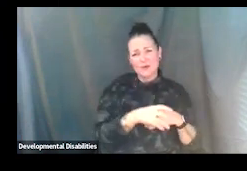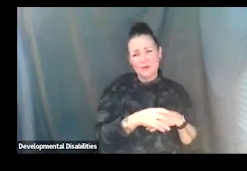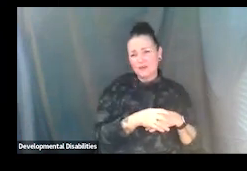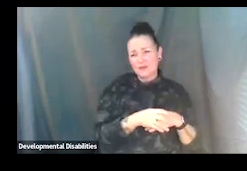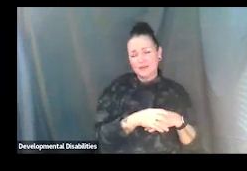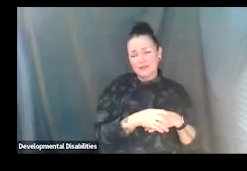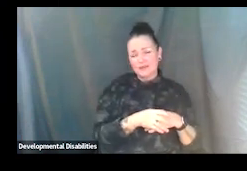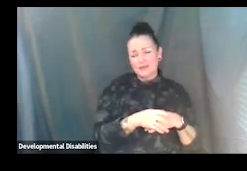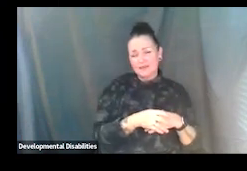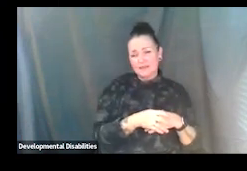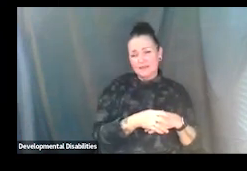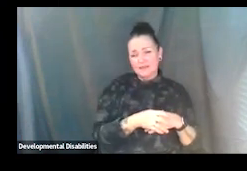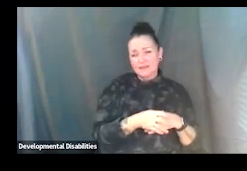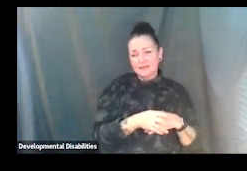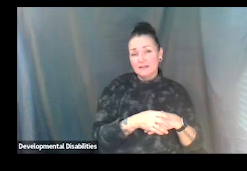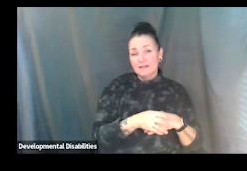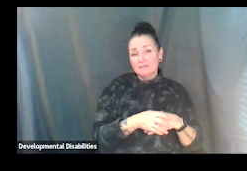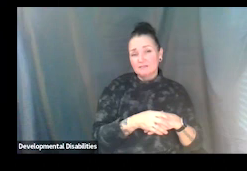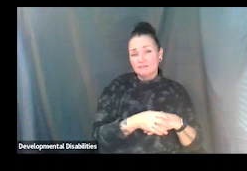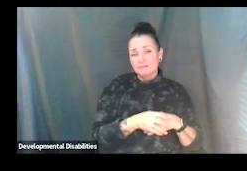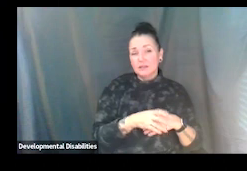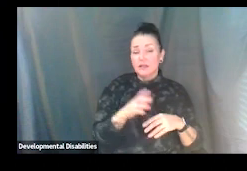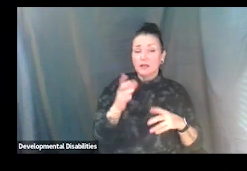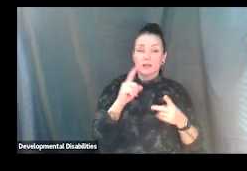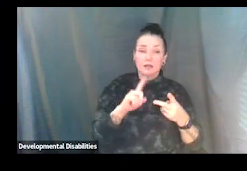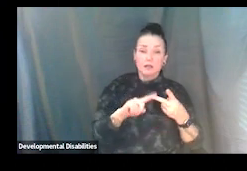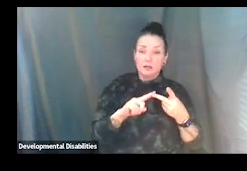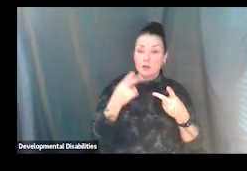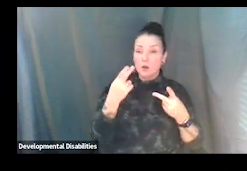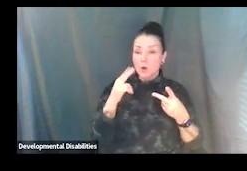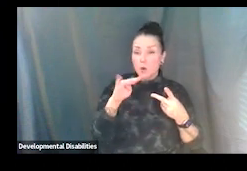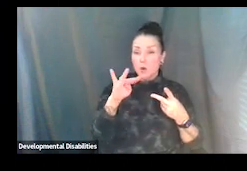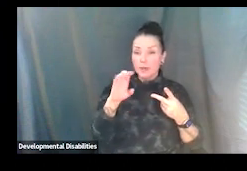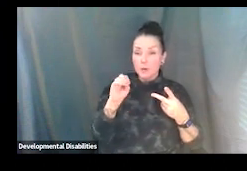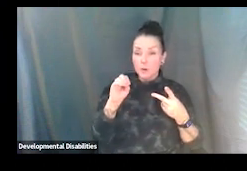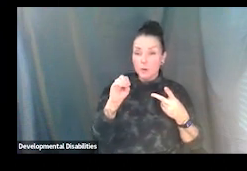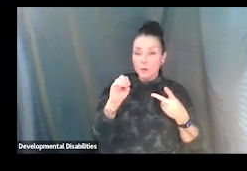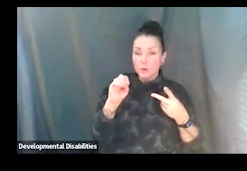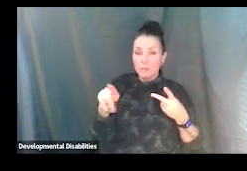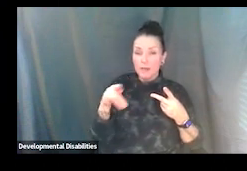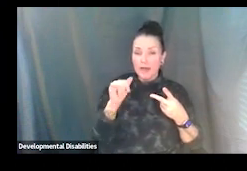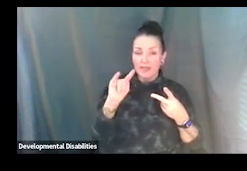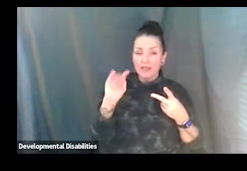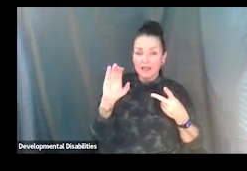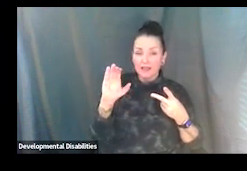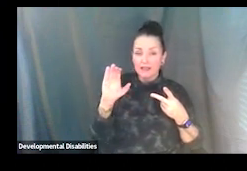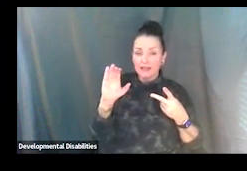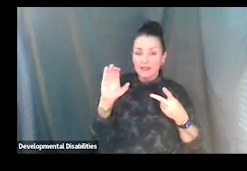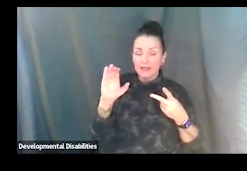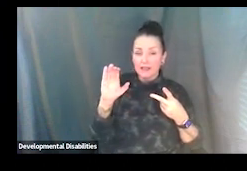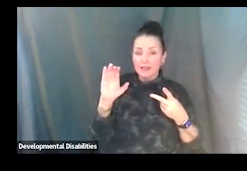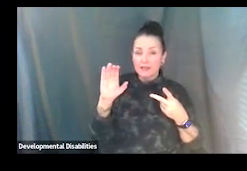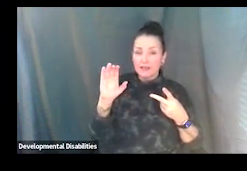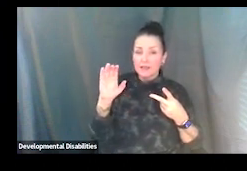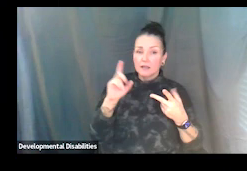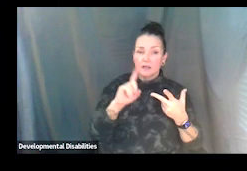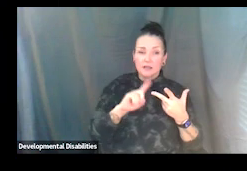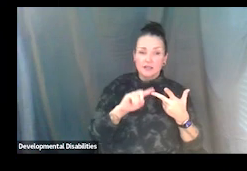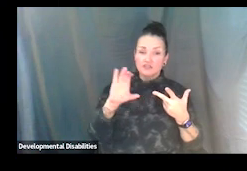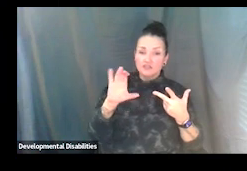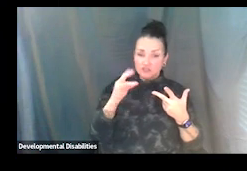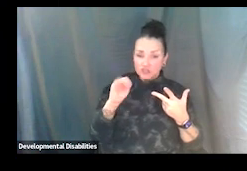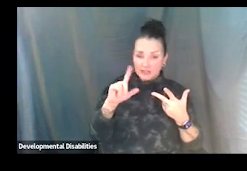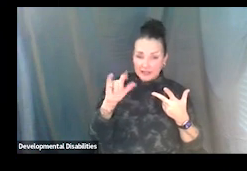used homeopathic and naturopathic remedies and chelation as well, and dietary interventions. So gluten-free and casein-free diets